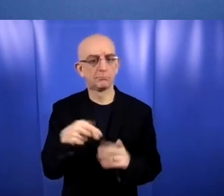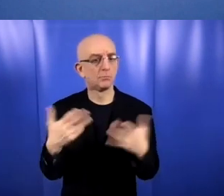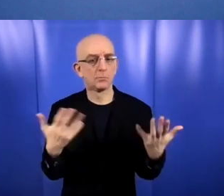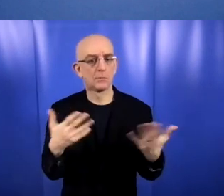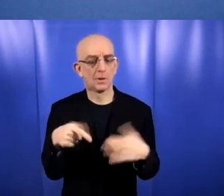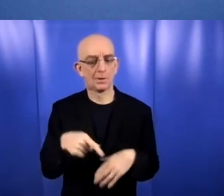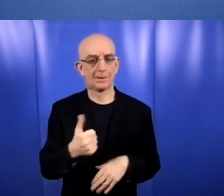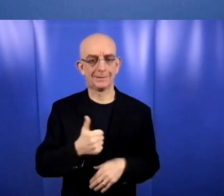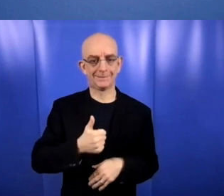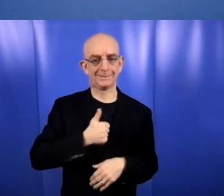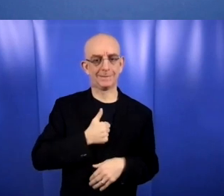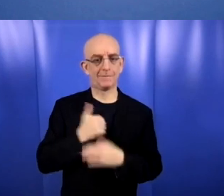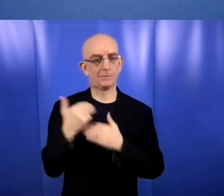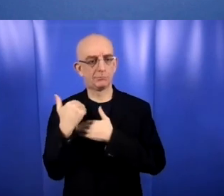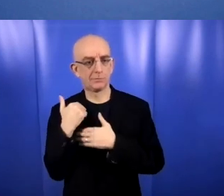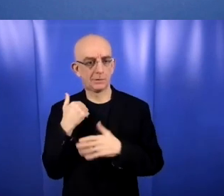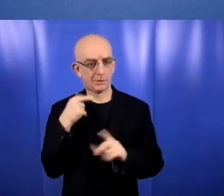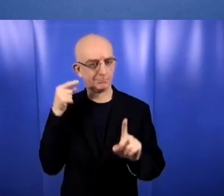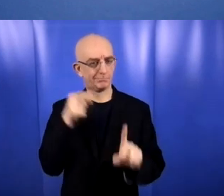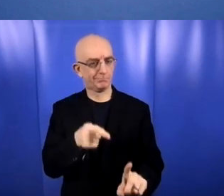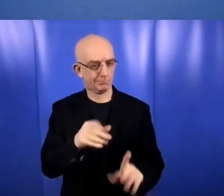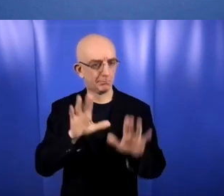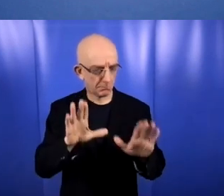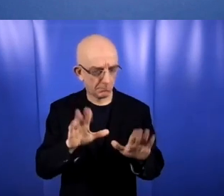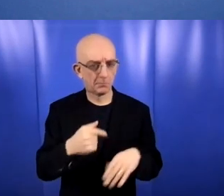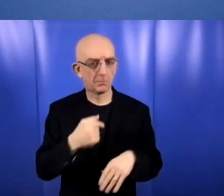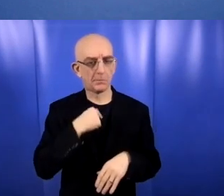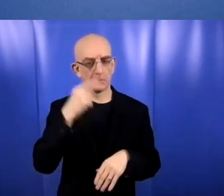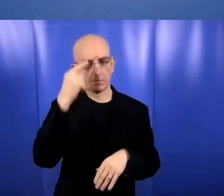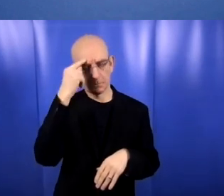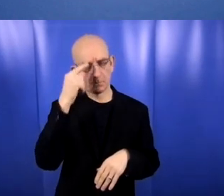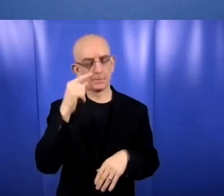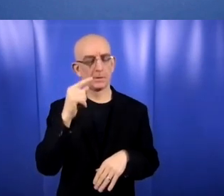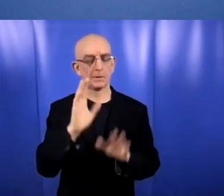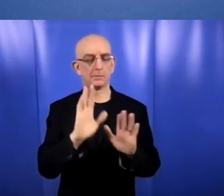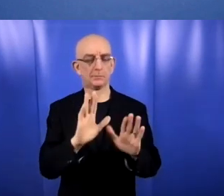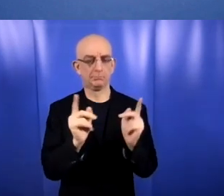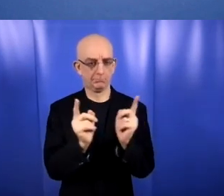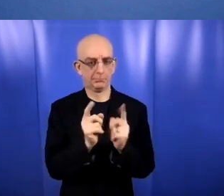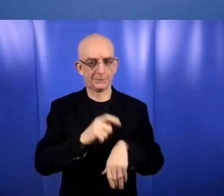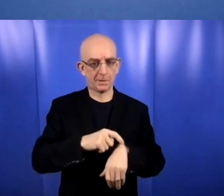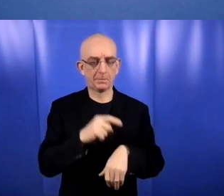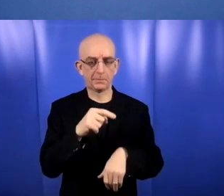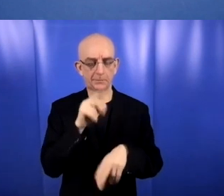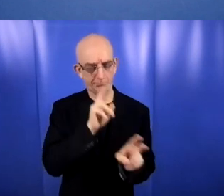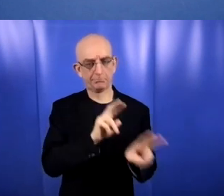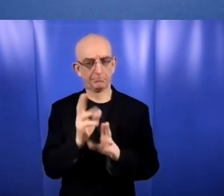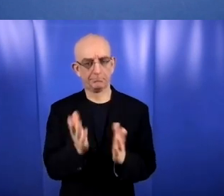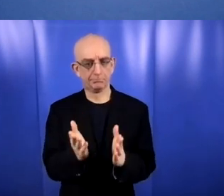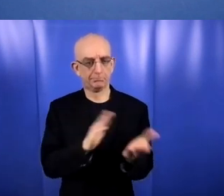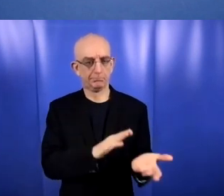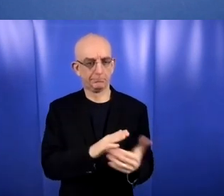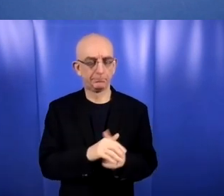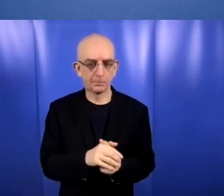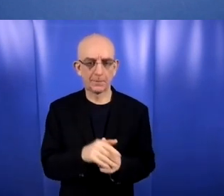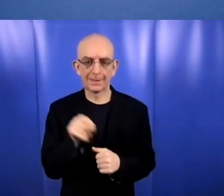know that the point on voluntary repatriation, I think we'll cover in a few minutes. But do you want to talk to this